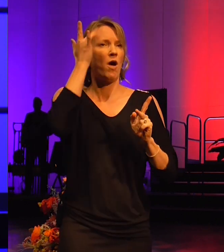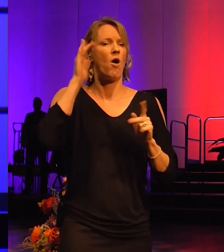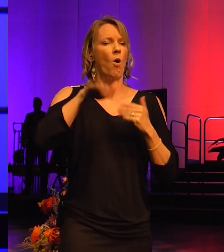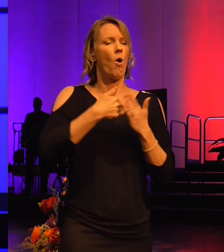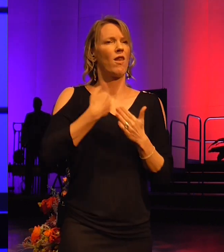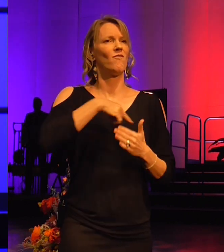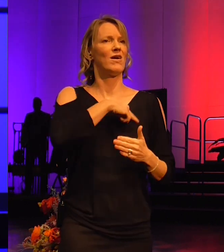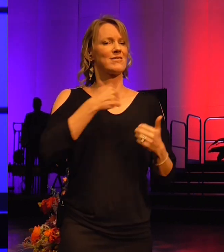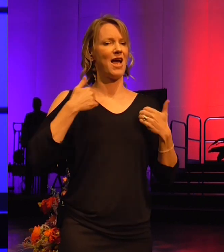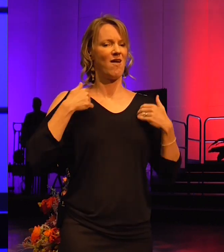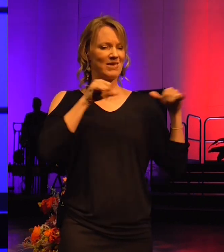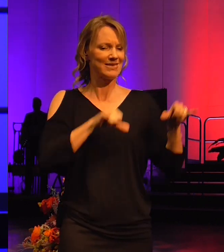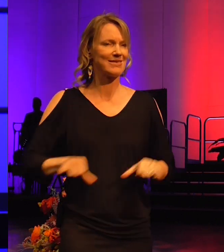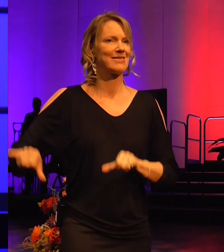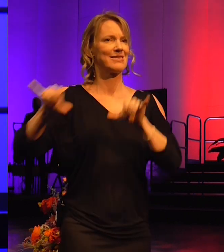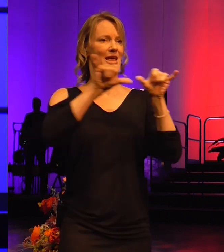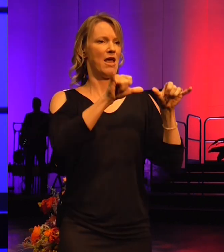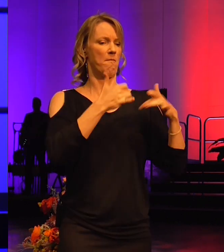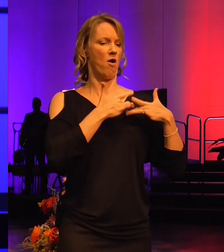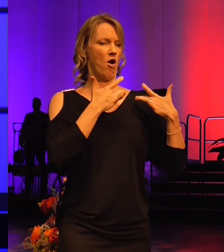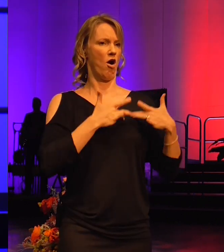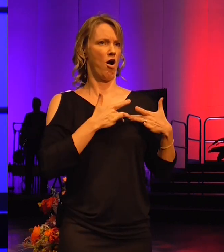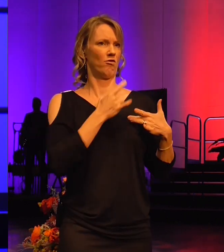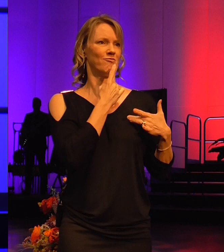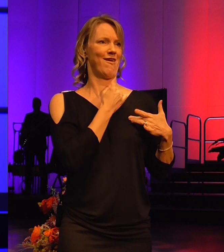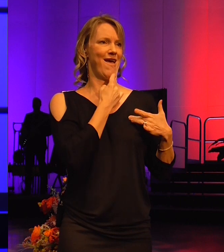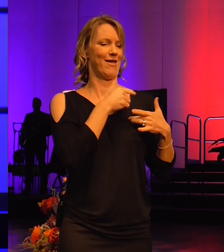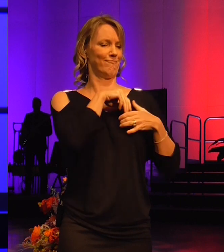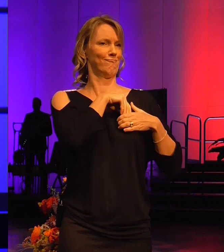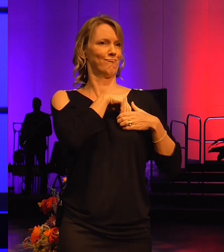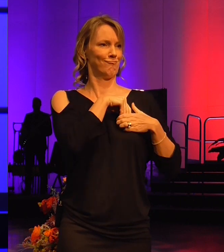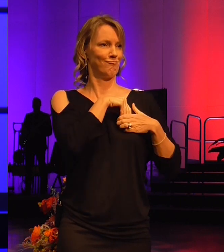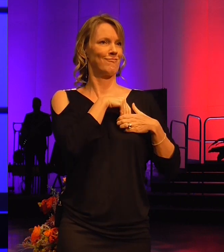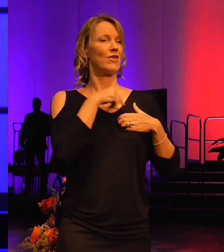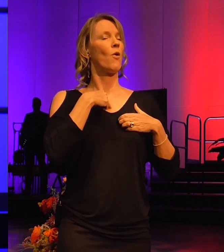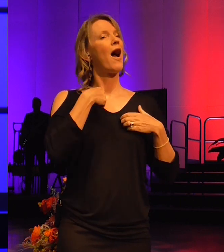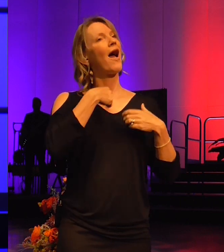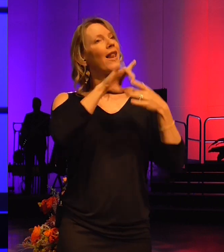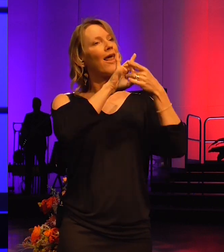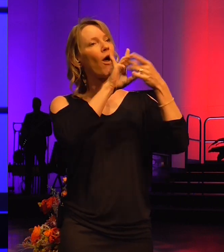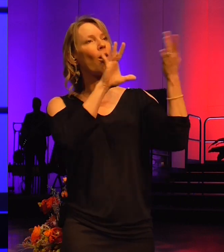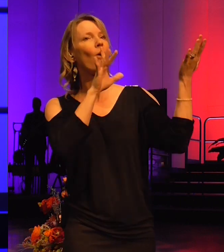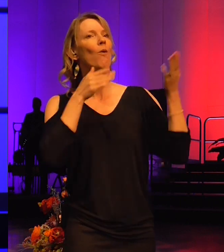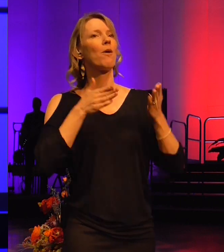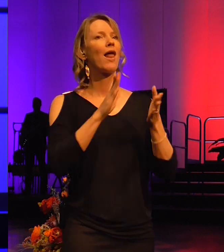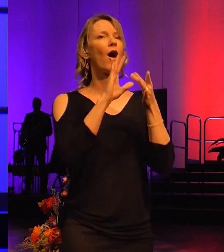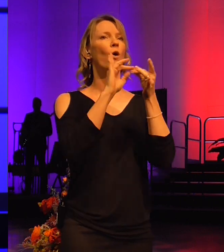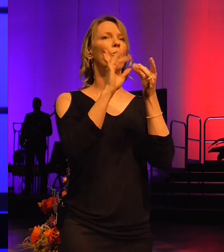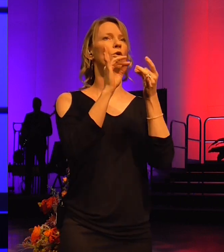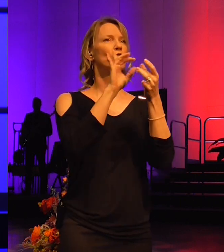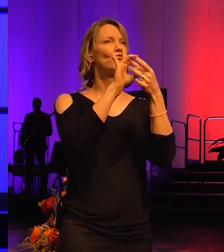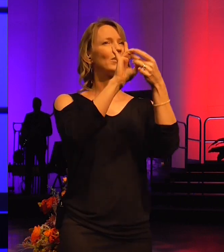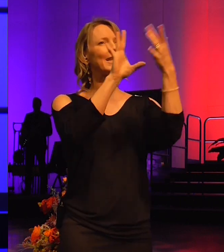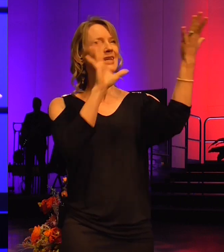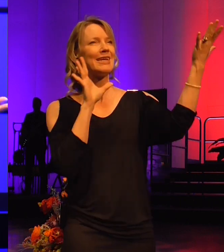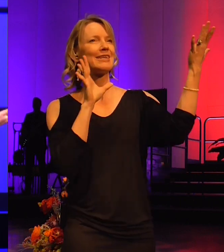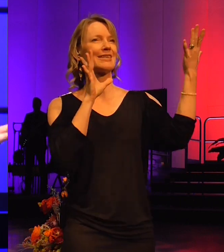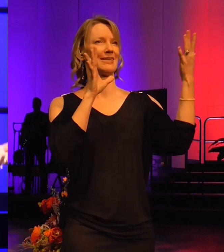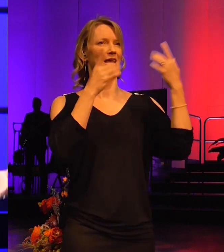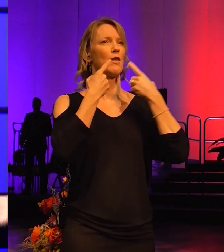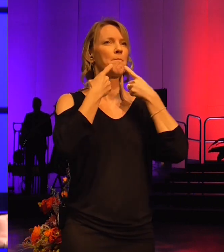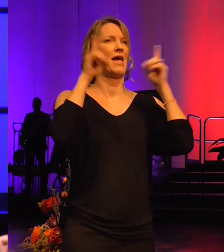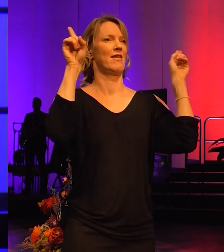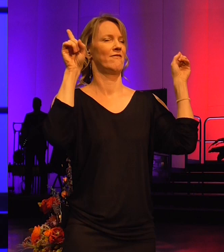for we all have the same red heart. So I just let go and allow these words to be released